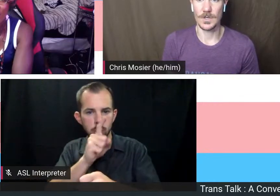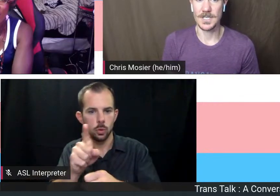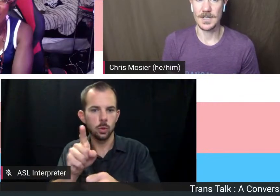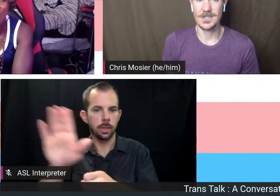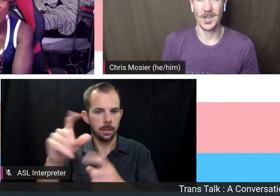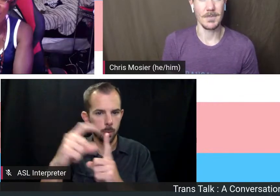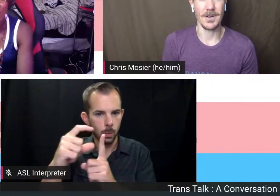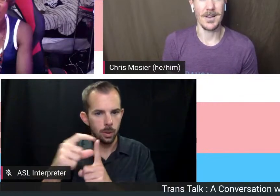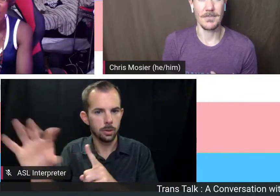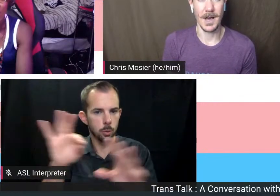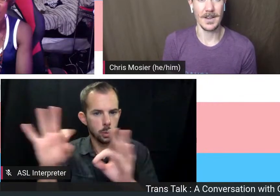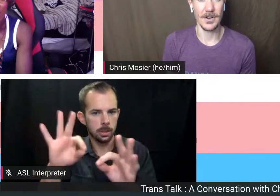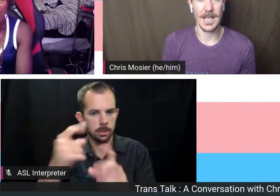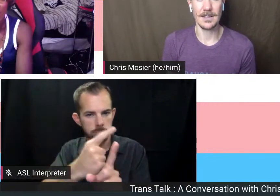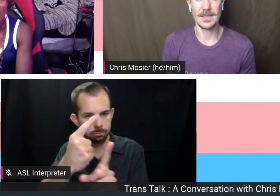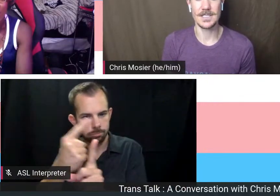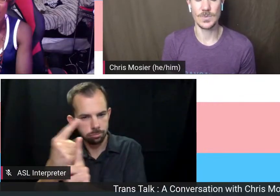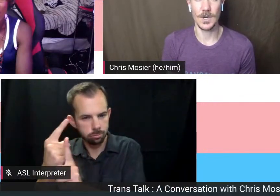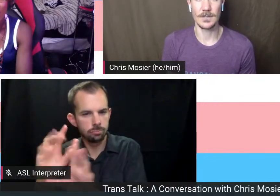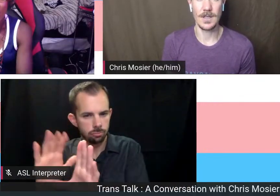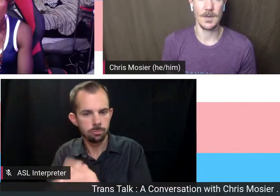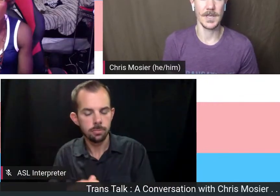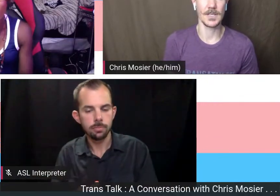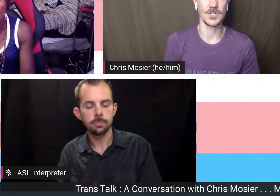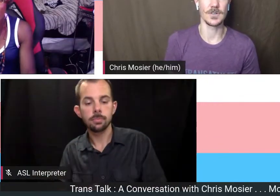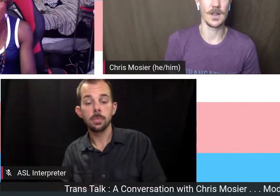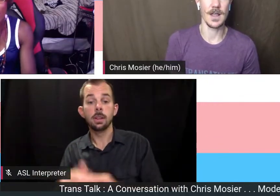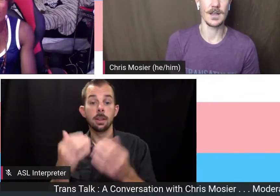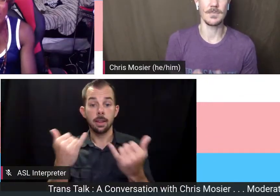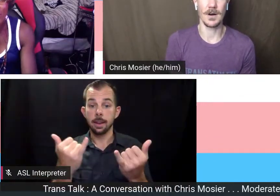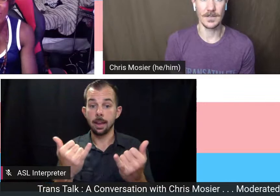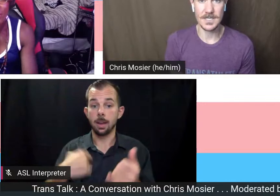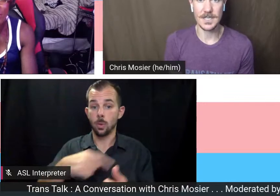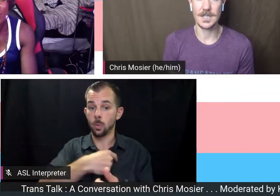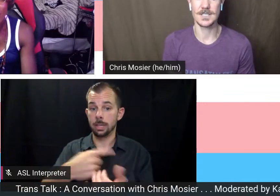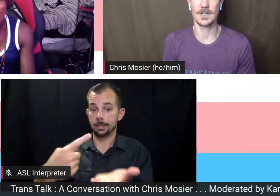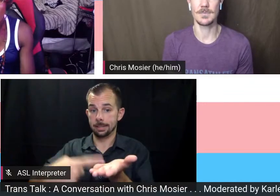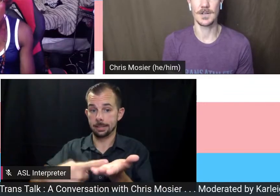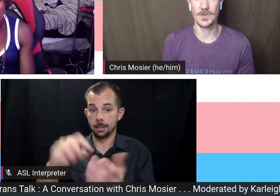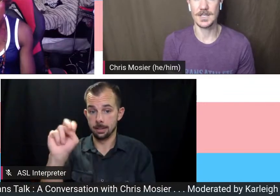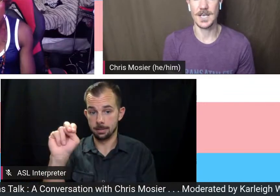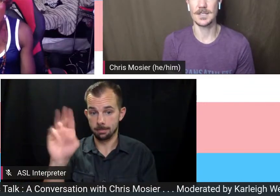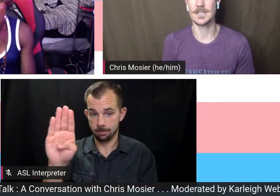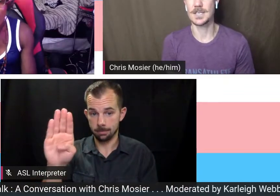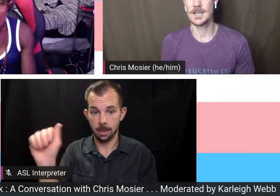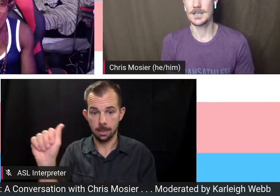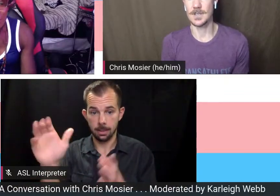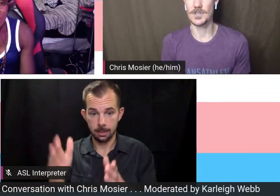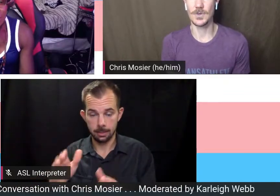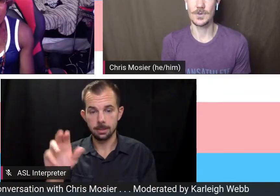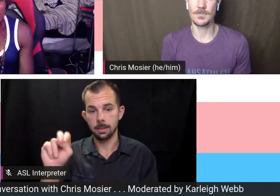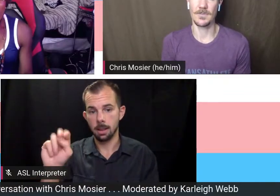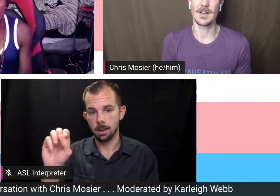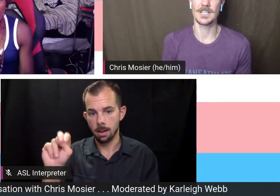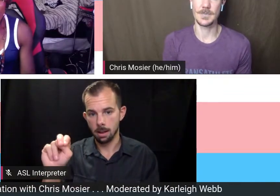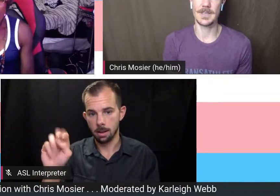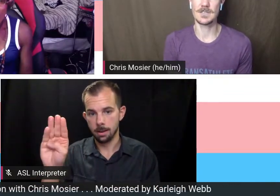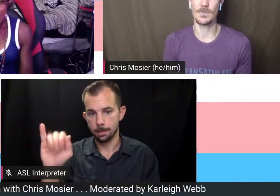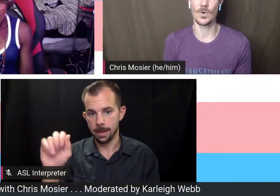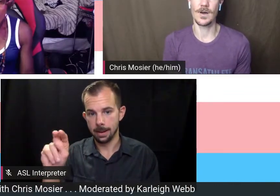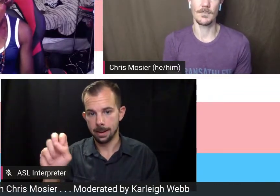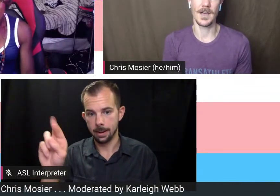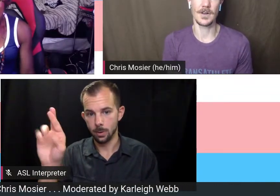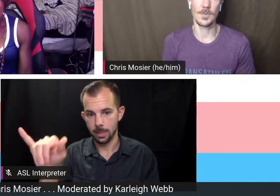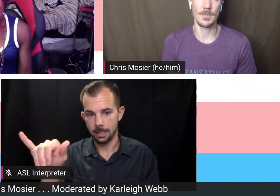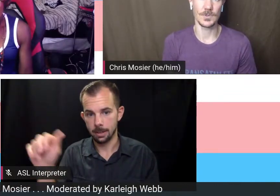working towards talking about non-binary athletes as well, and making sure that any policy that's talking about trans athletes is also providing